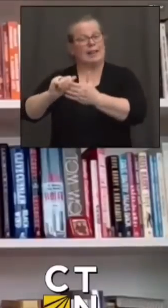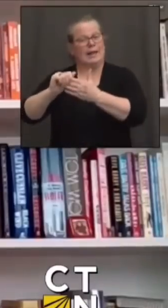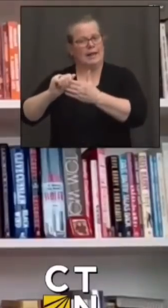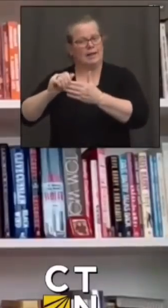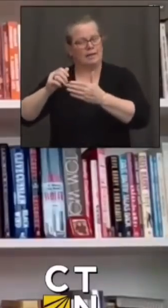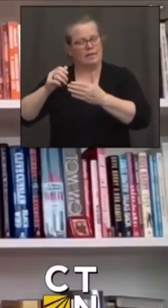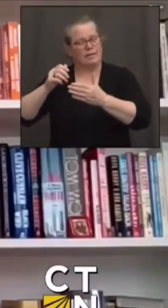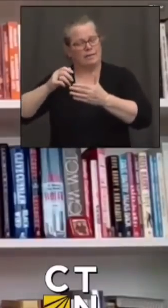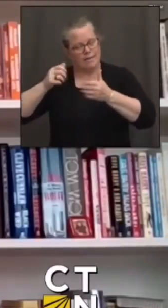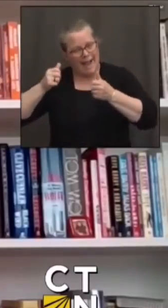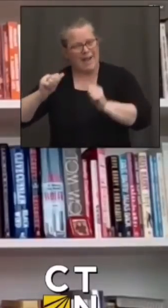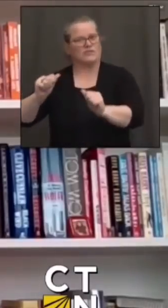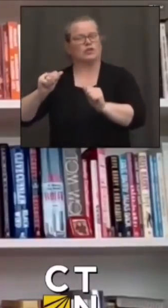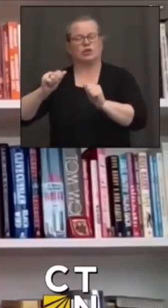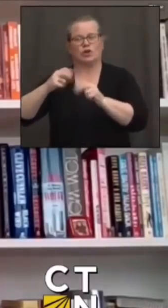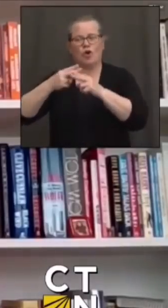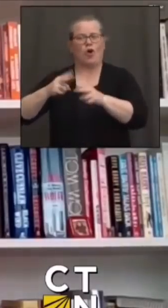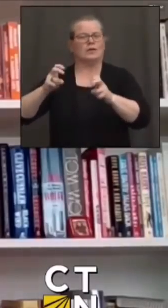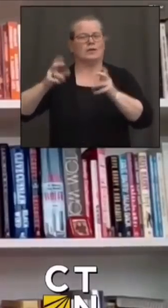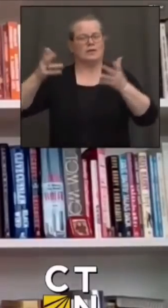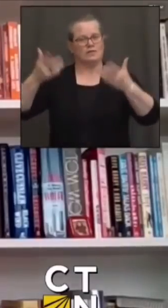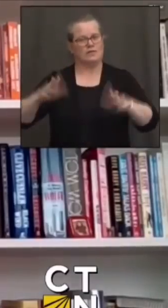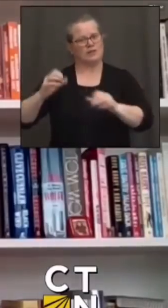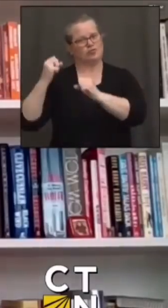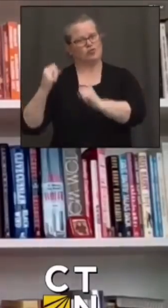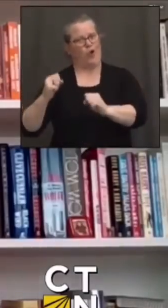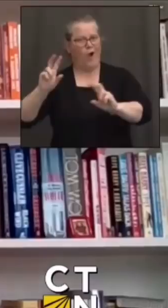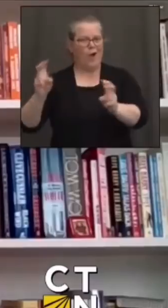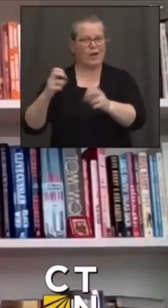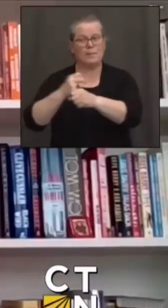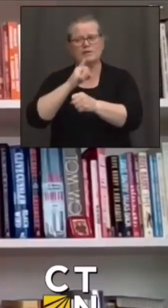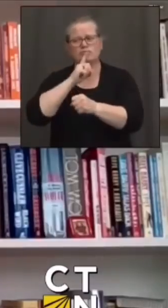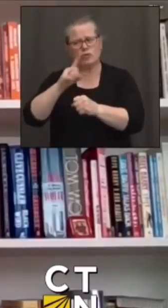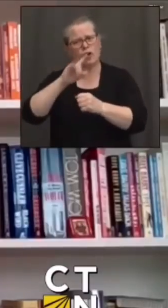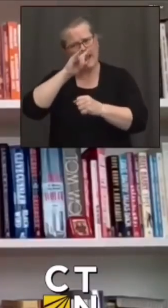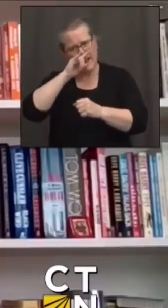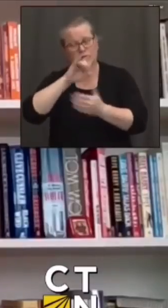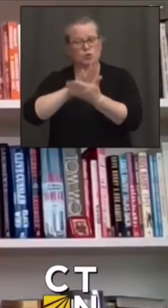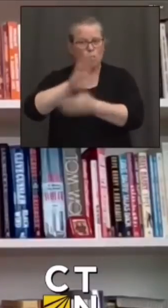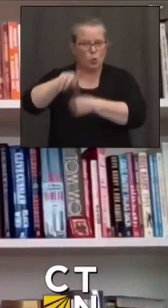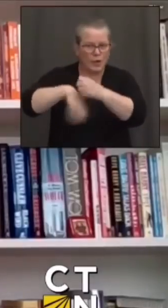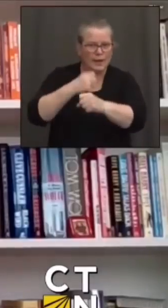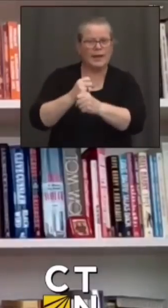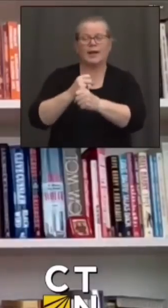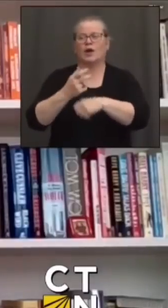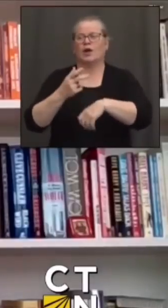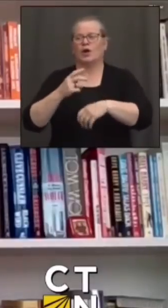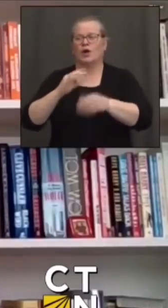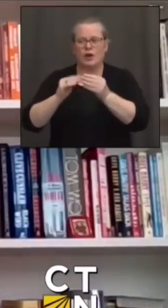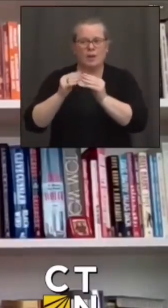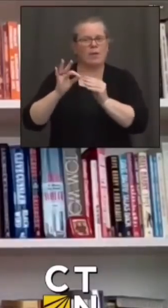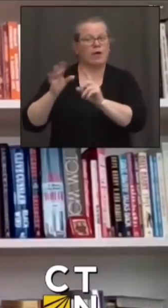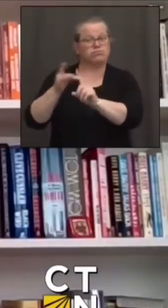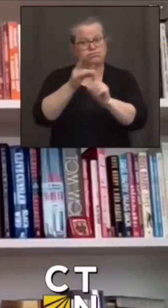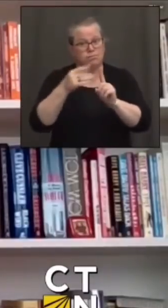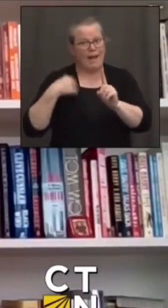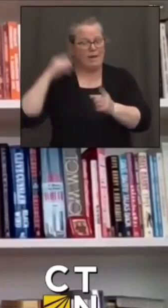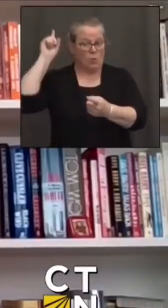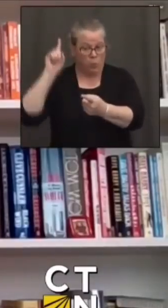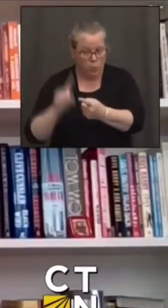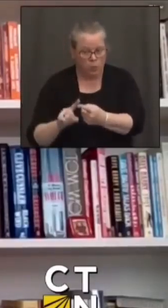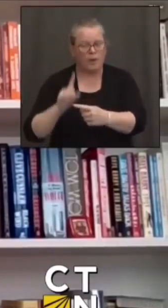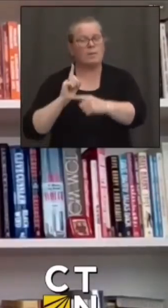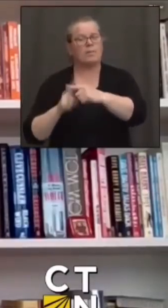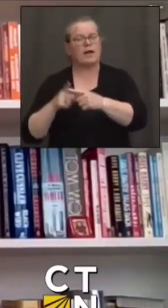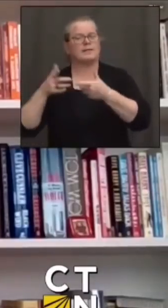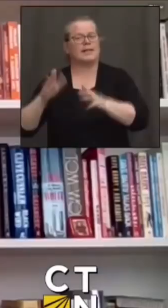that the kids are finishing out the school year with minimal cases and getting back to some normal activities.